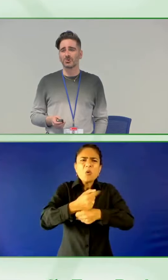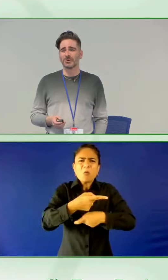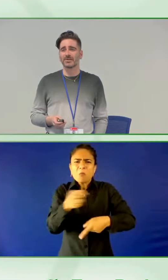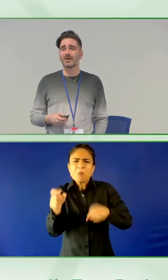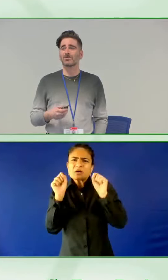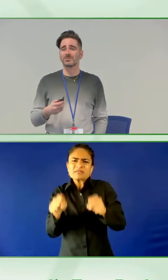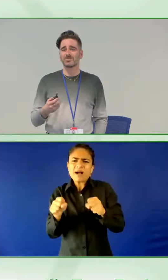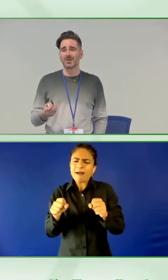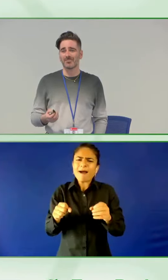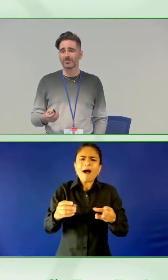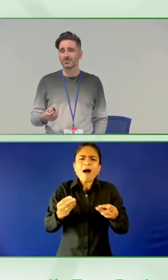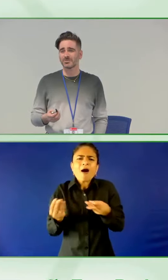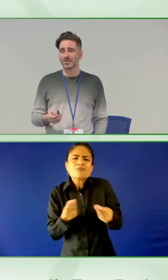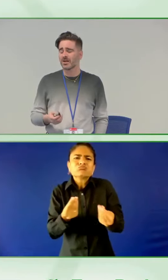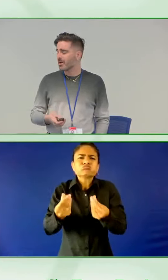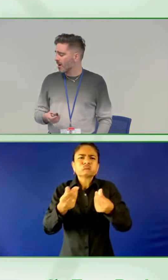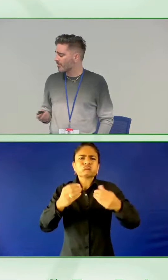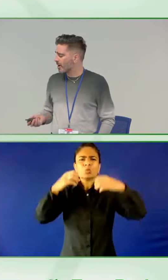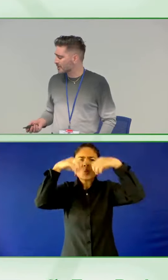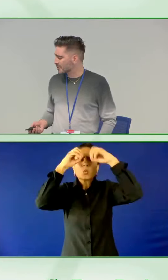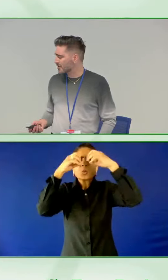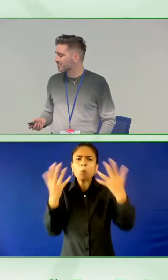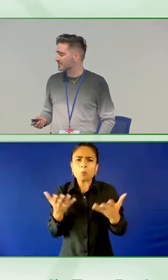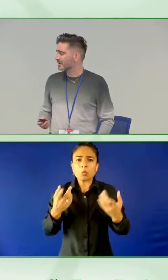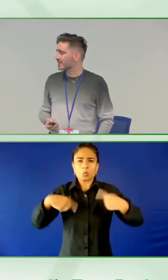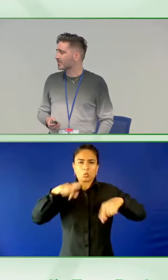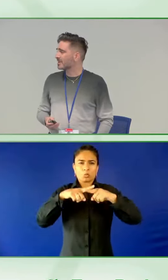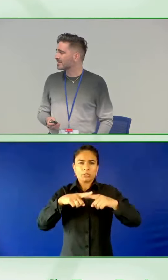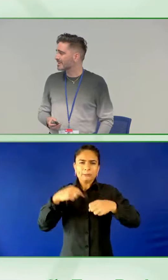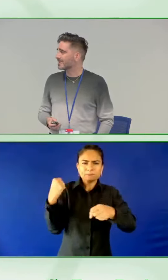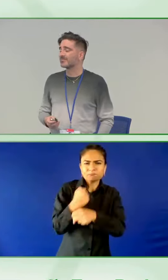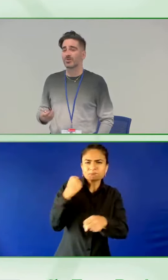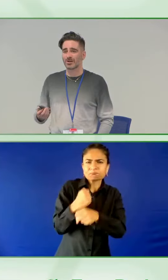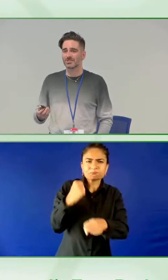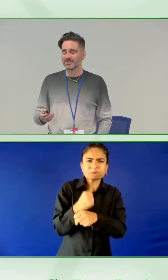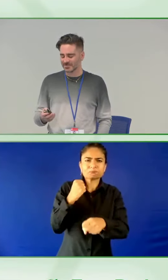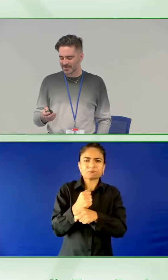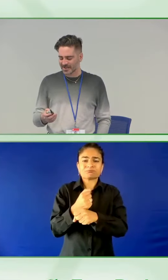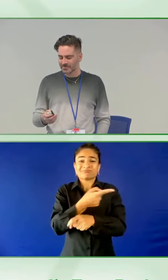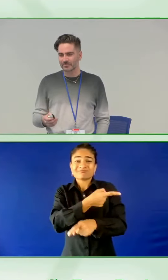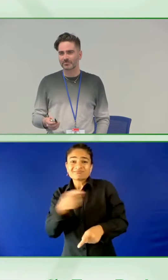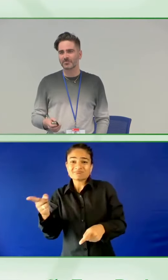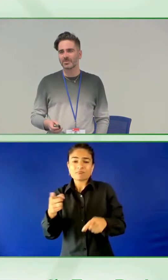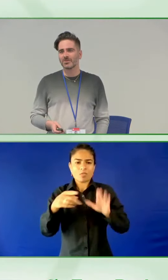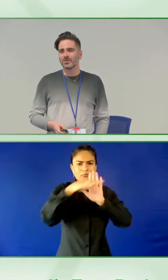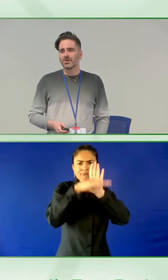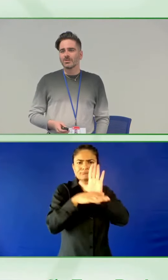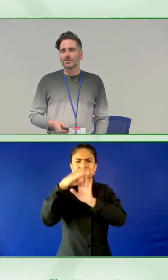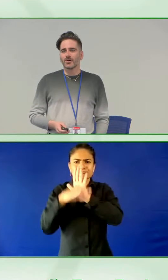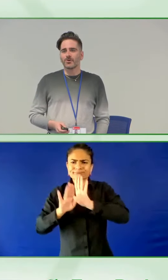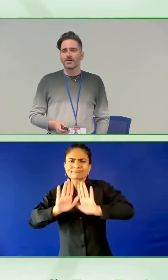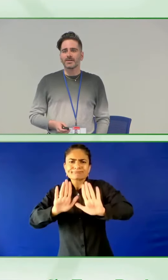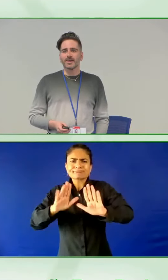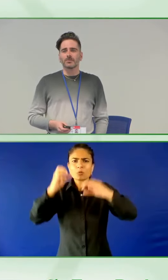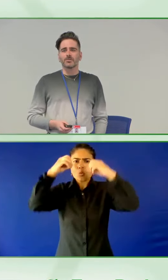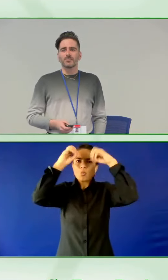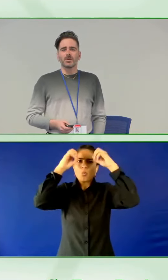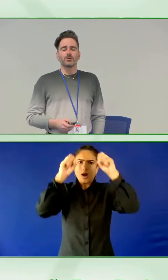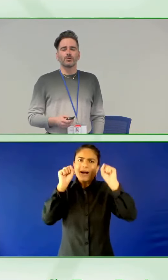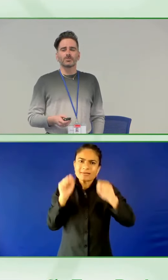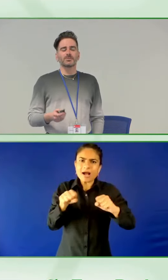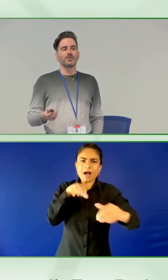been enjoying not only this conference, but our partnerships with Enable India that have brought us here today. So